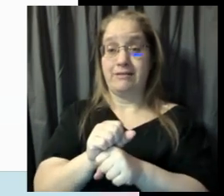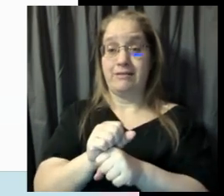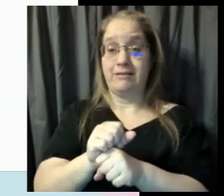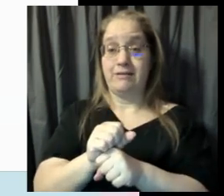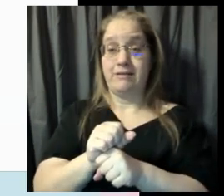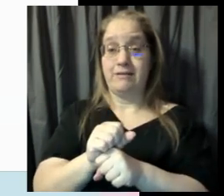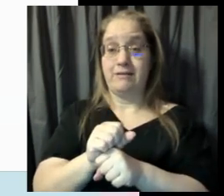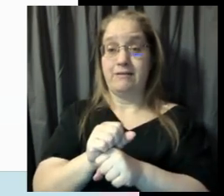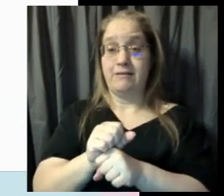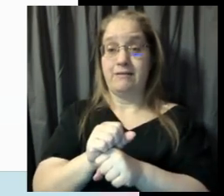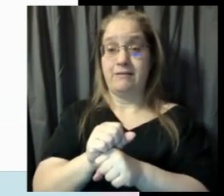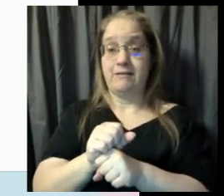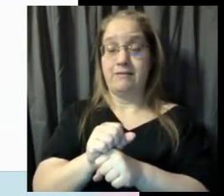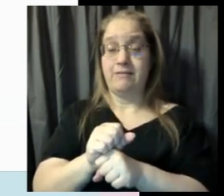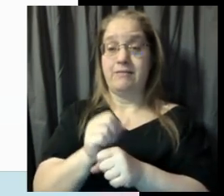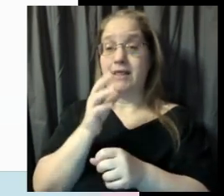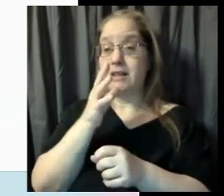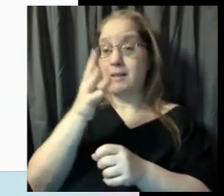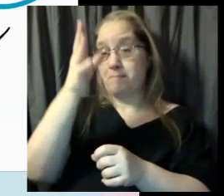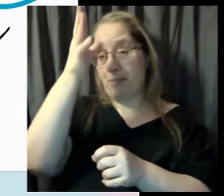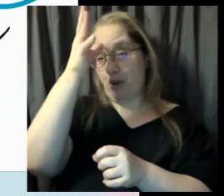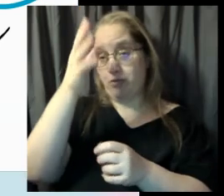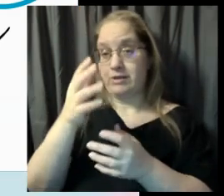to fade.